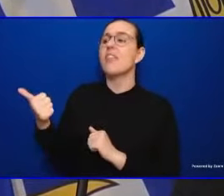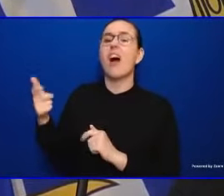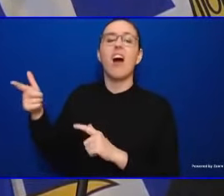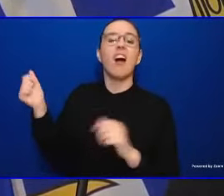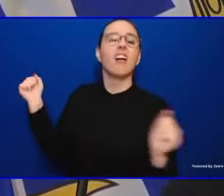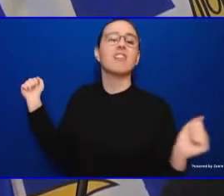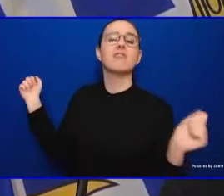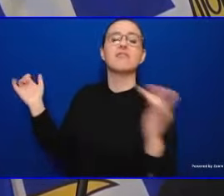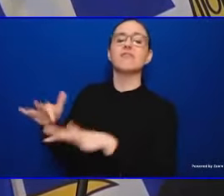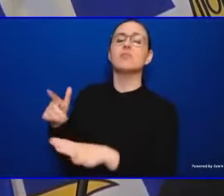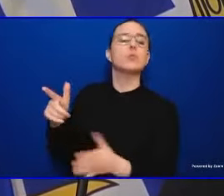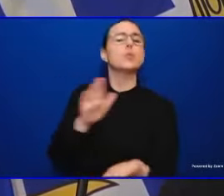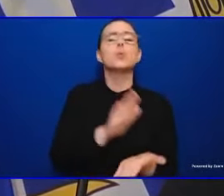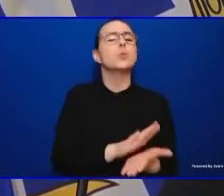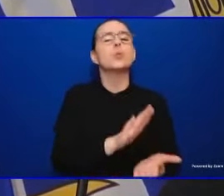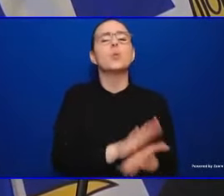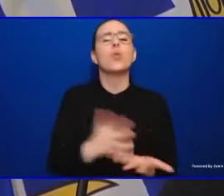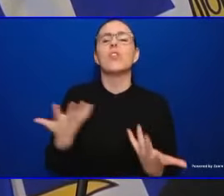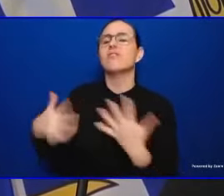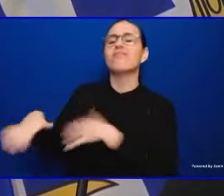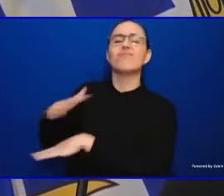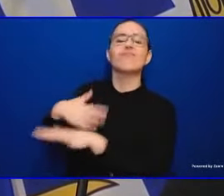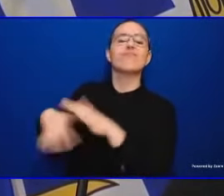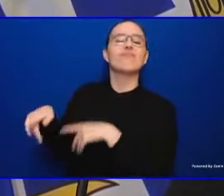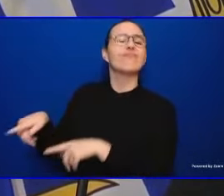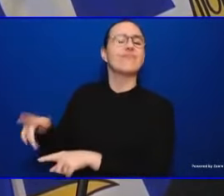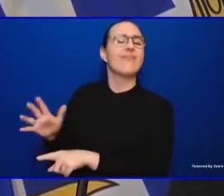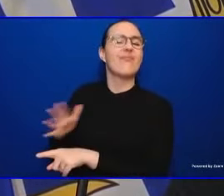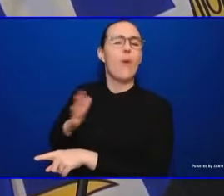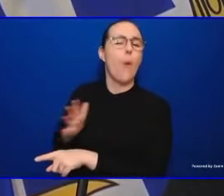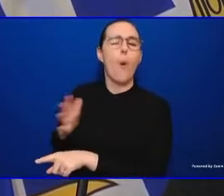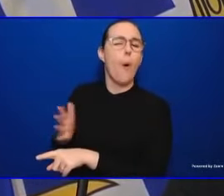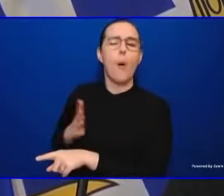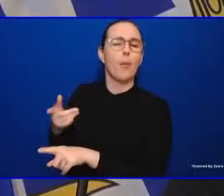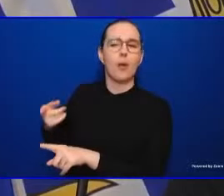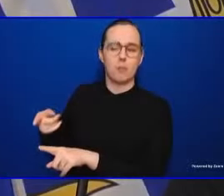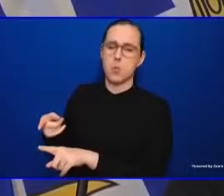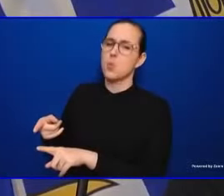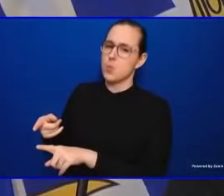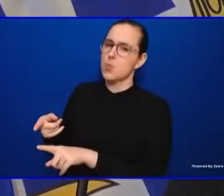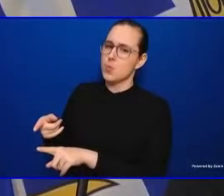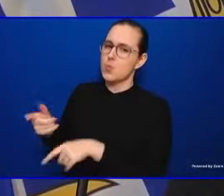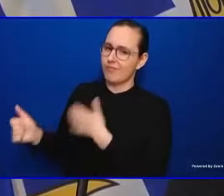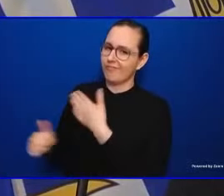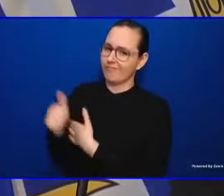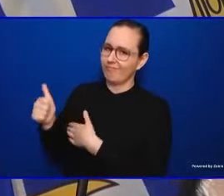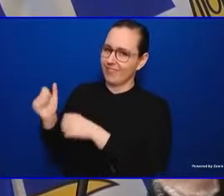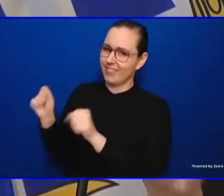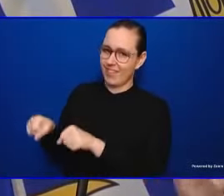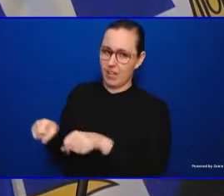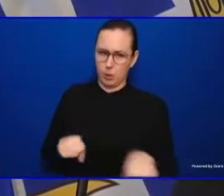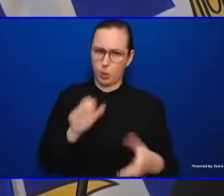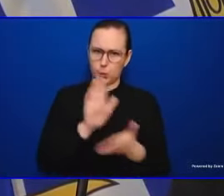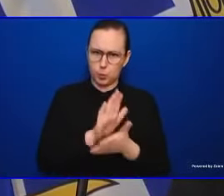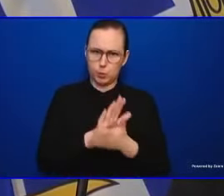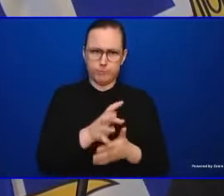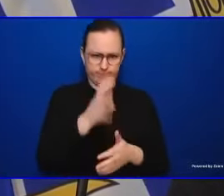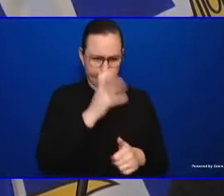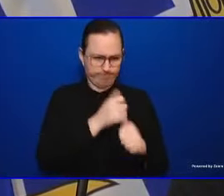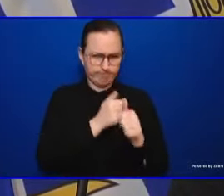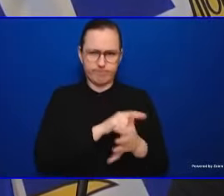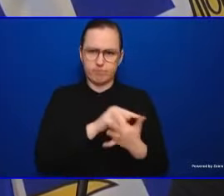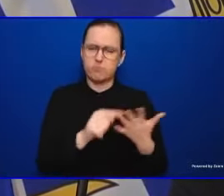that there's a lot of anxiety, and it is always a challenge when we have more illness in